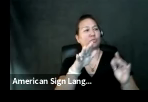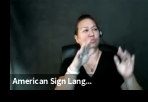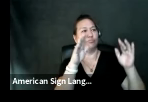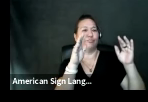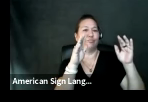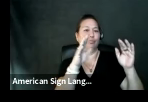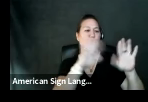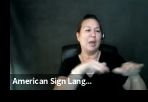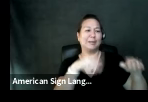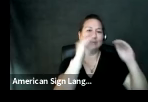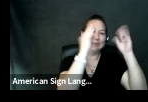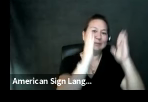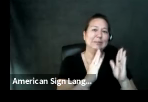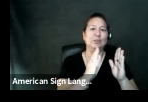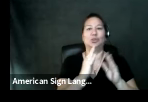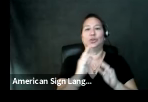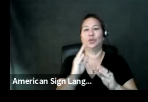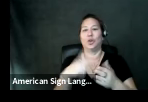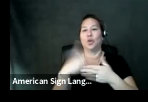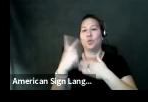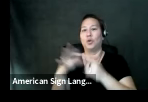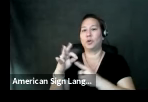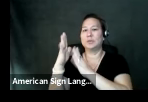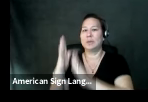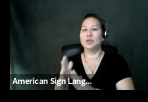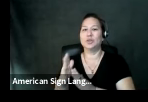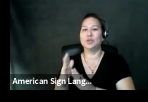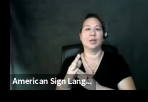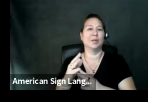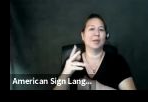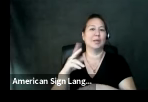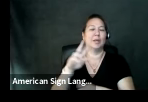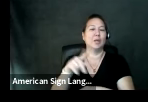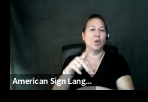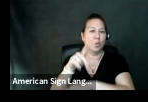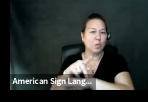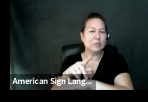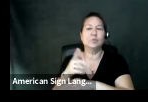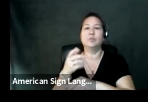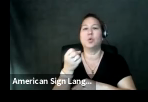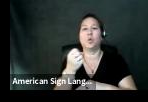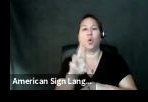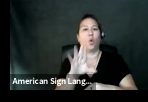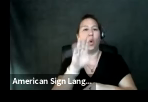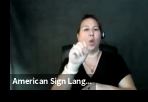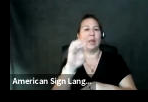case manager, your program specialist, or administrator. They'll be happy to assist you with any of your